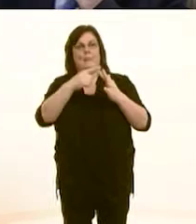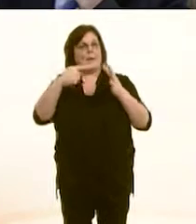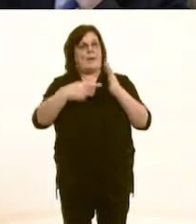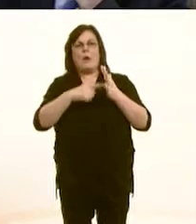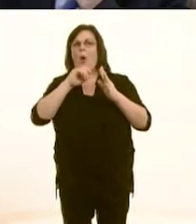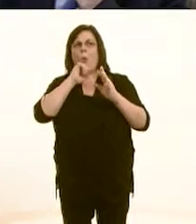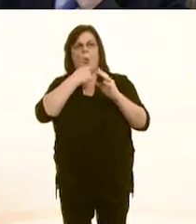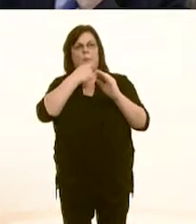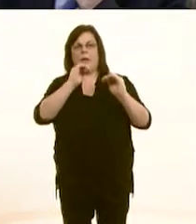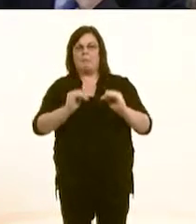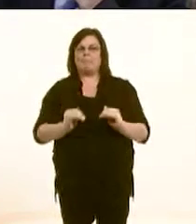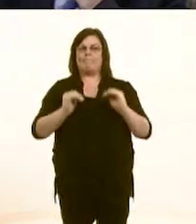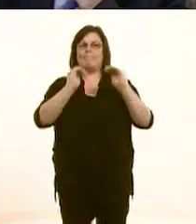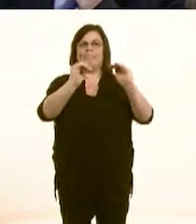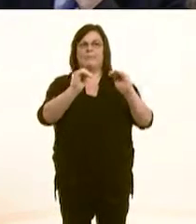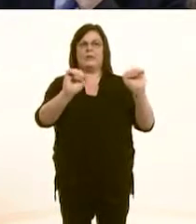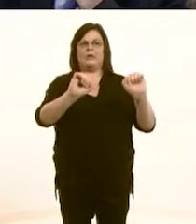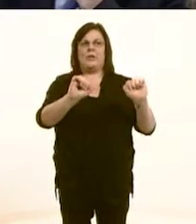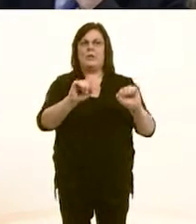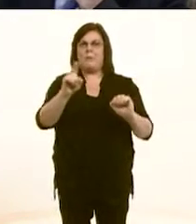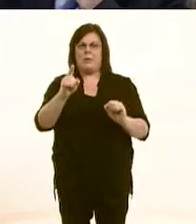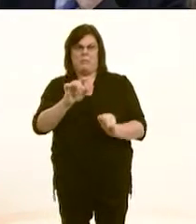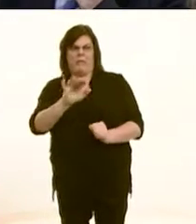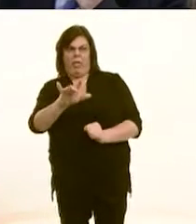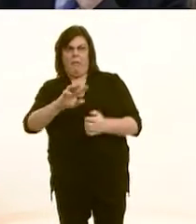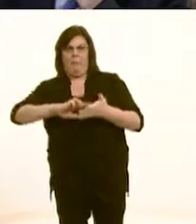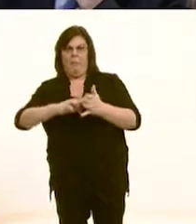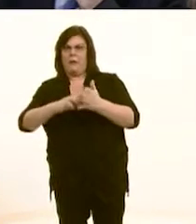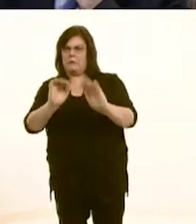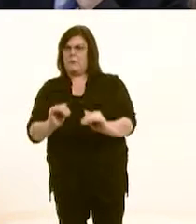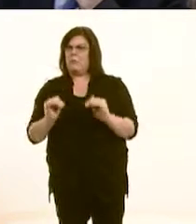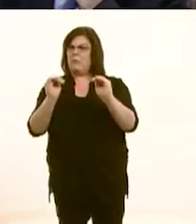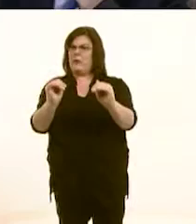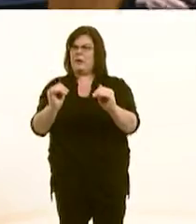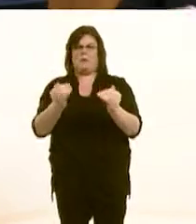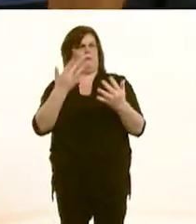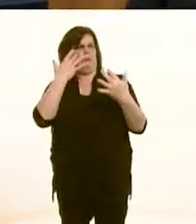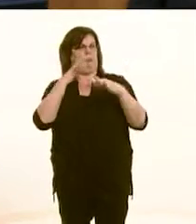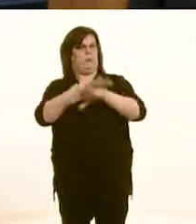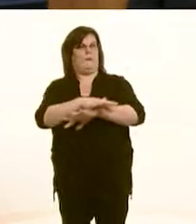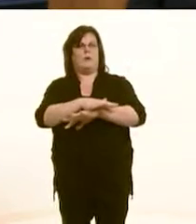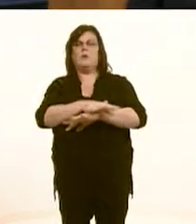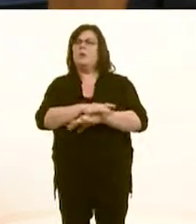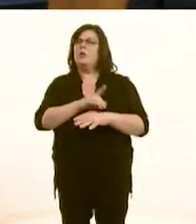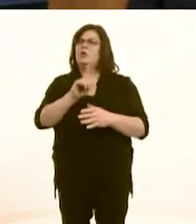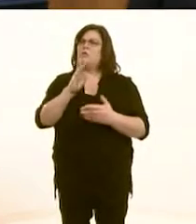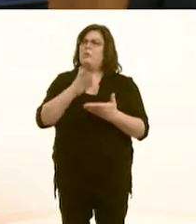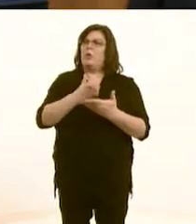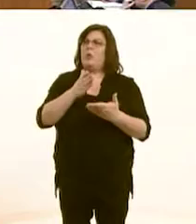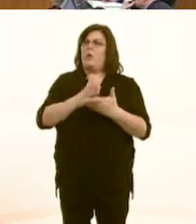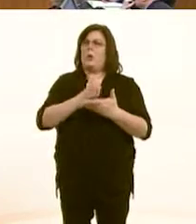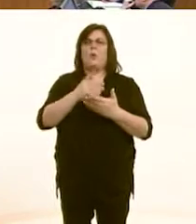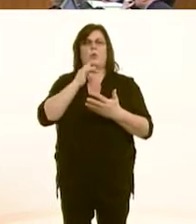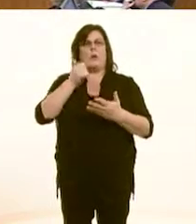part of the programme, when actually it is in the programme to be upgraded. Surely we could have expected better from